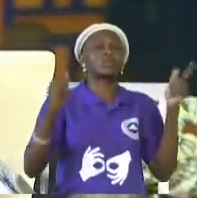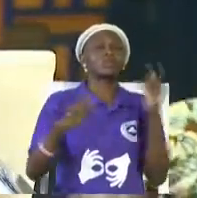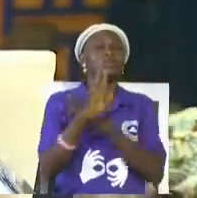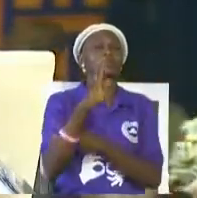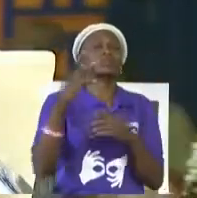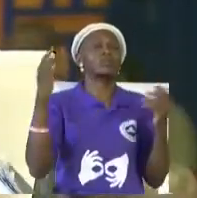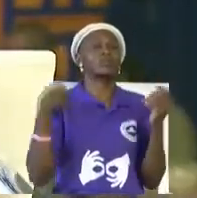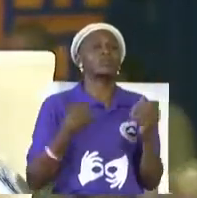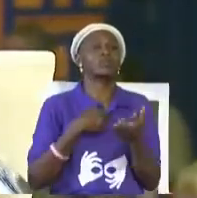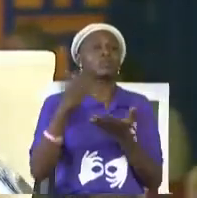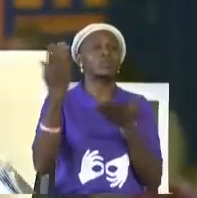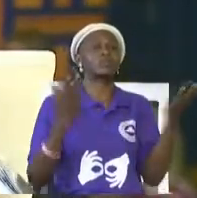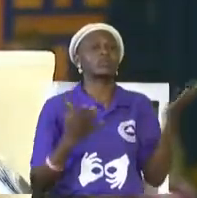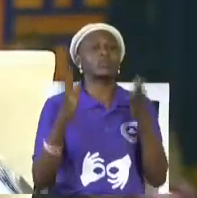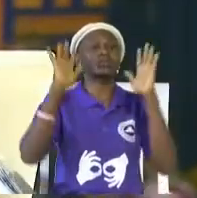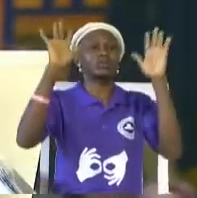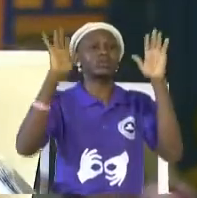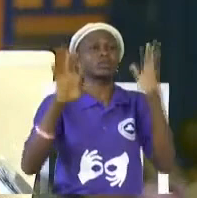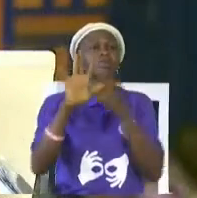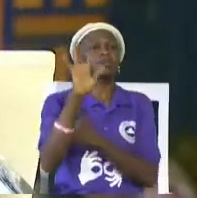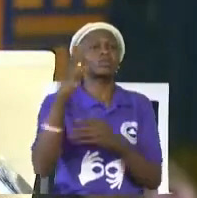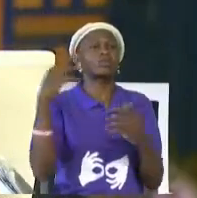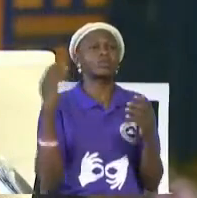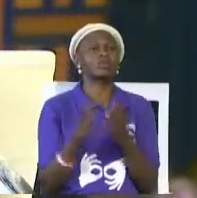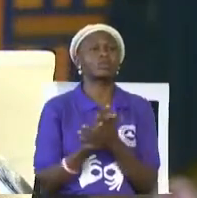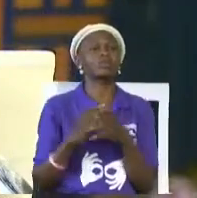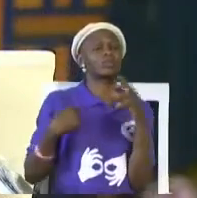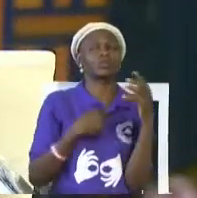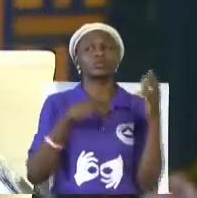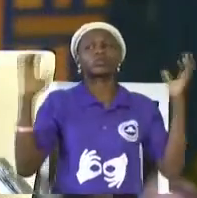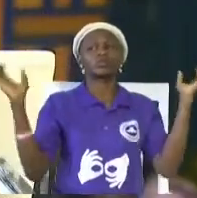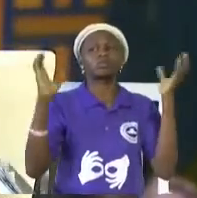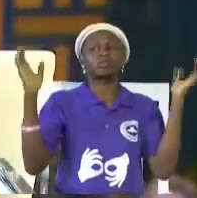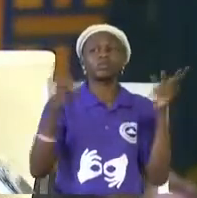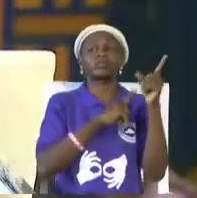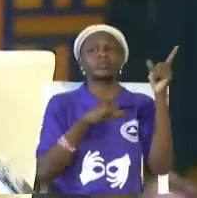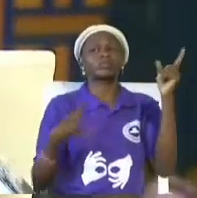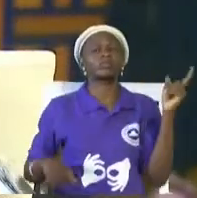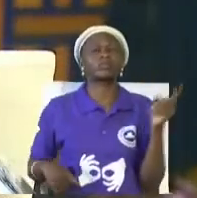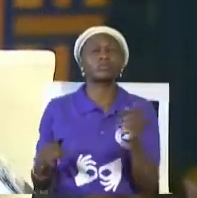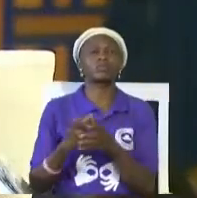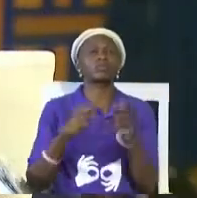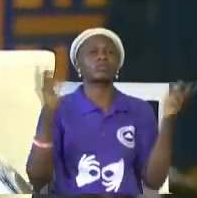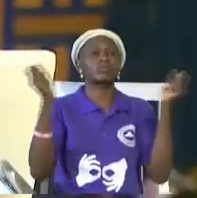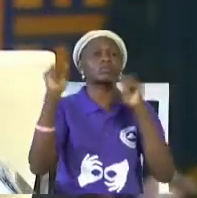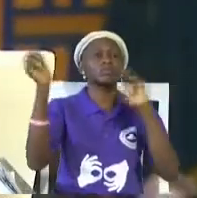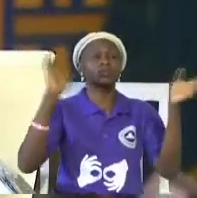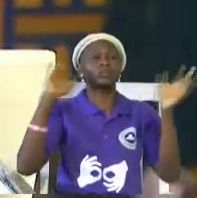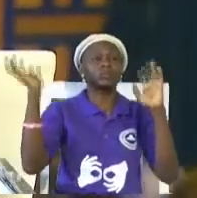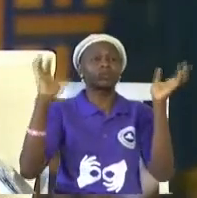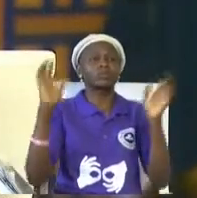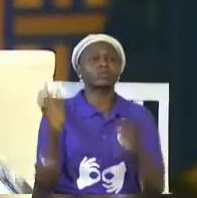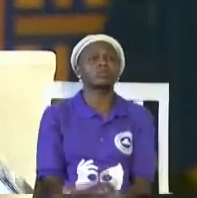we serve. Wonderful Father. We celebrate you, Lord. Hallelujah.